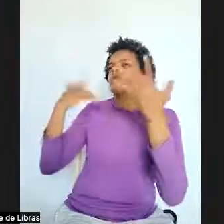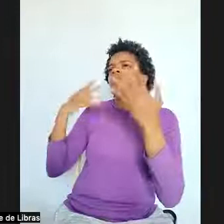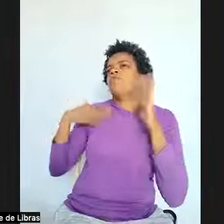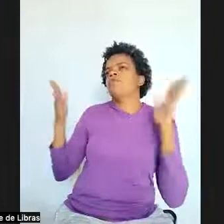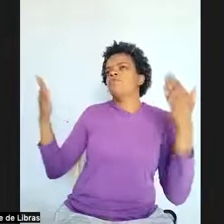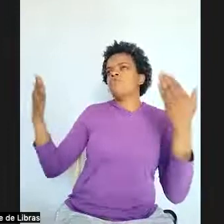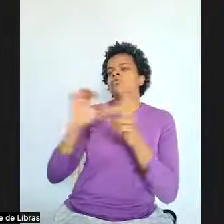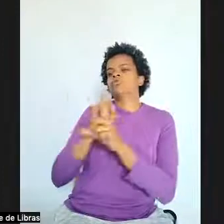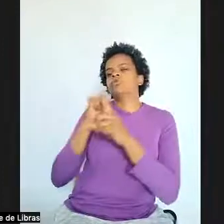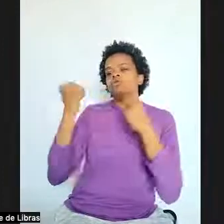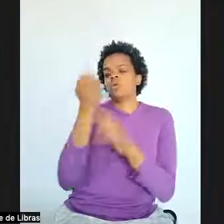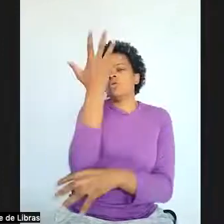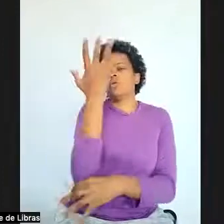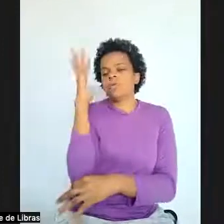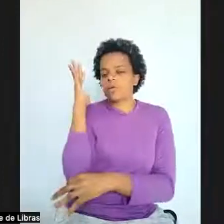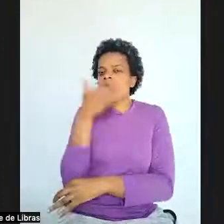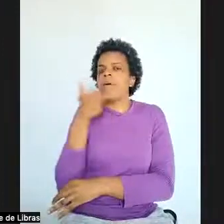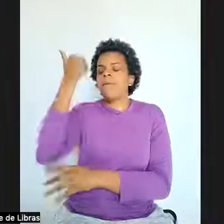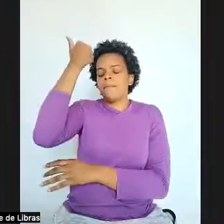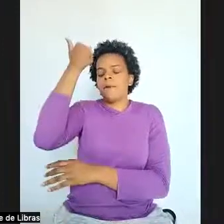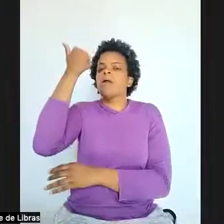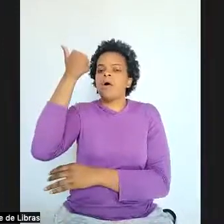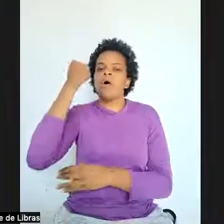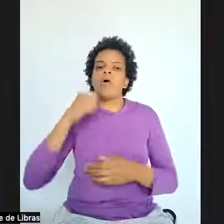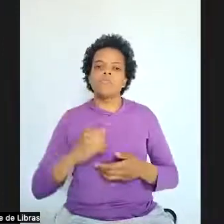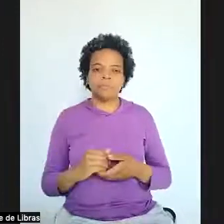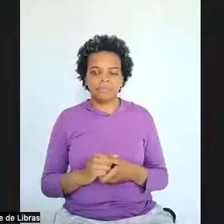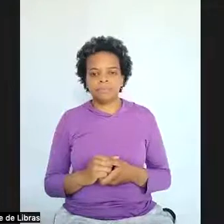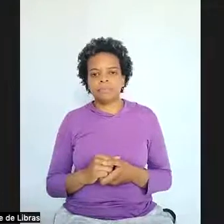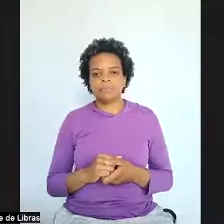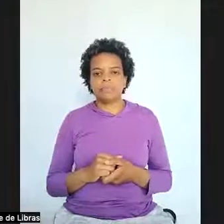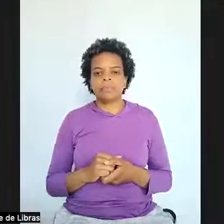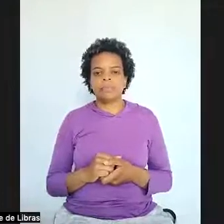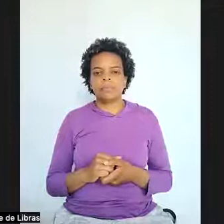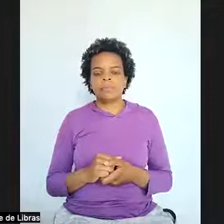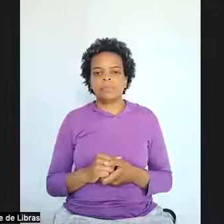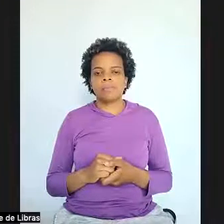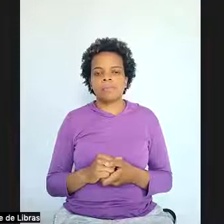to advancing social environmental conservation. Thank you, Ana. Thank you, Gregório.